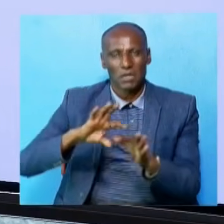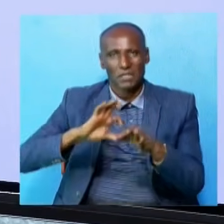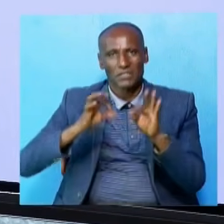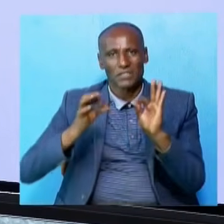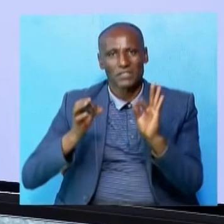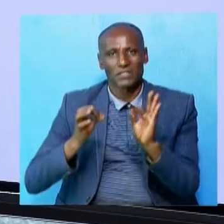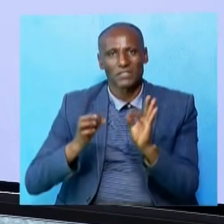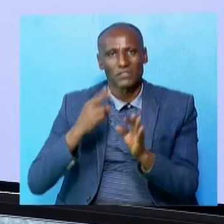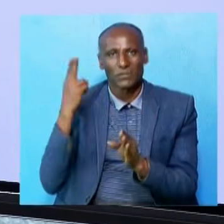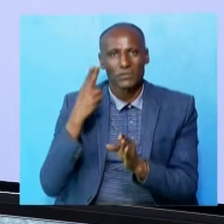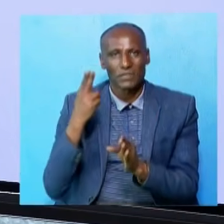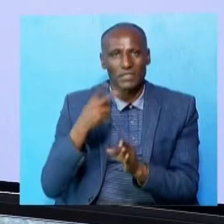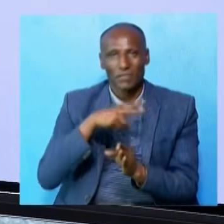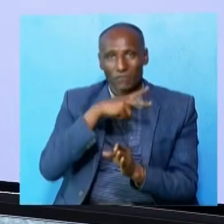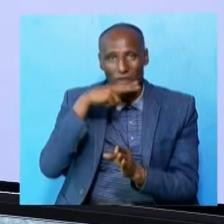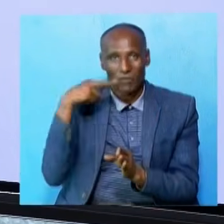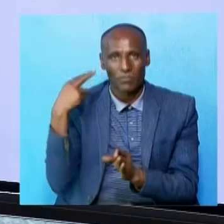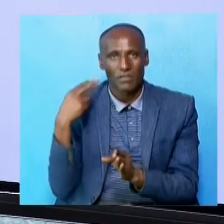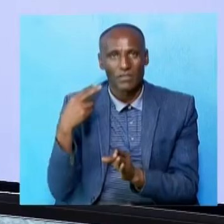using that word.